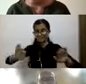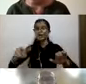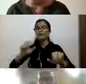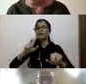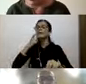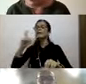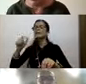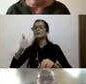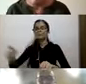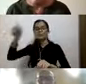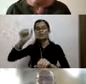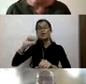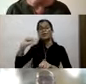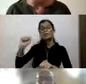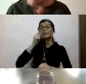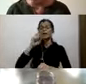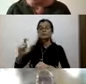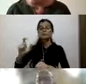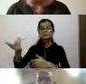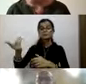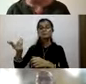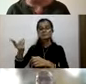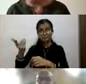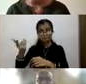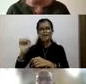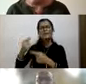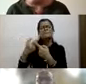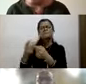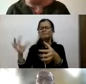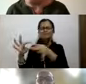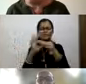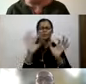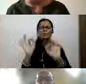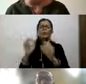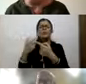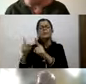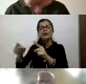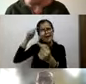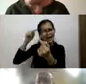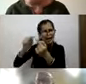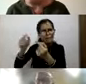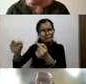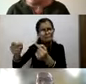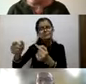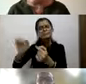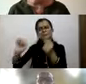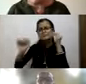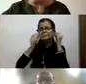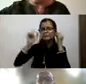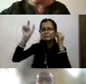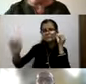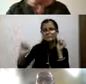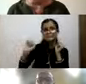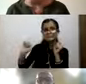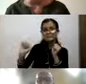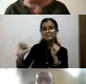and they don't get along with each other. So my main motive was to get him on board and to manage this as one area